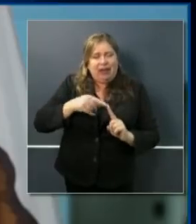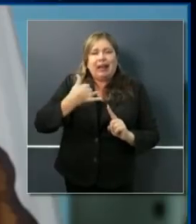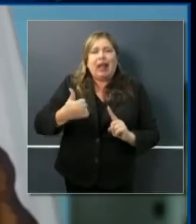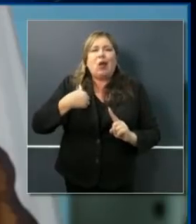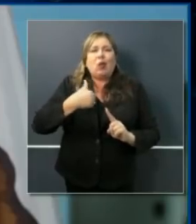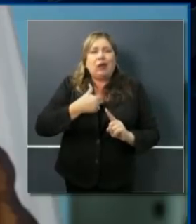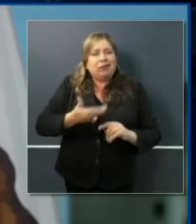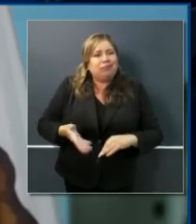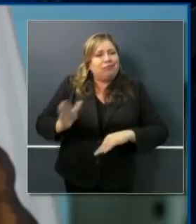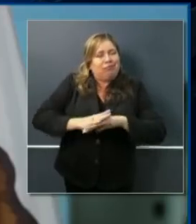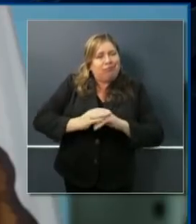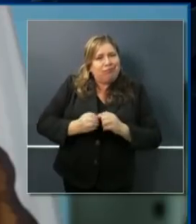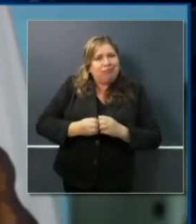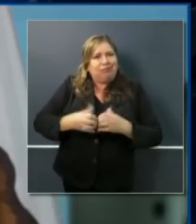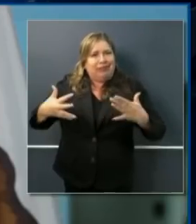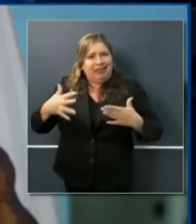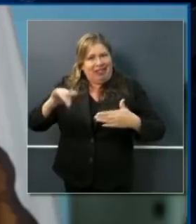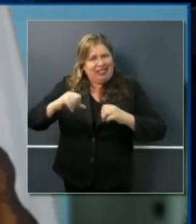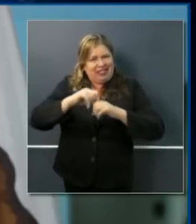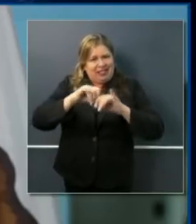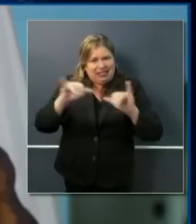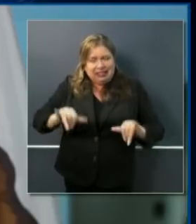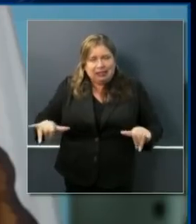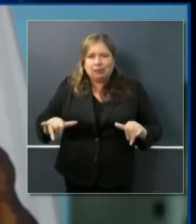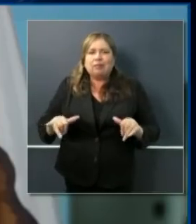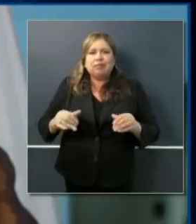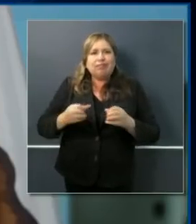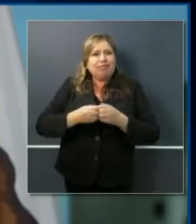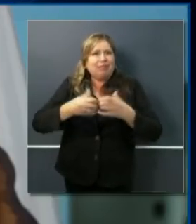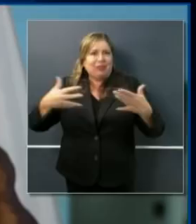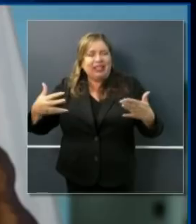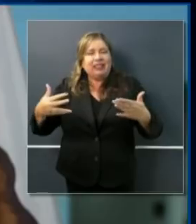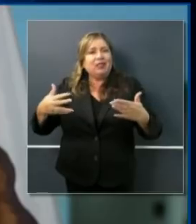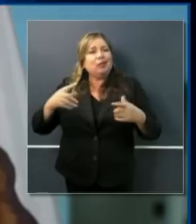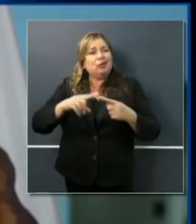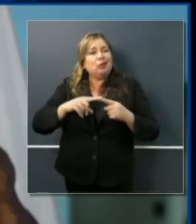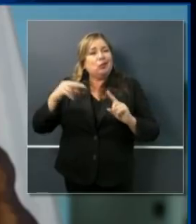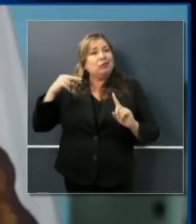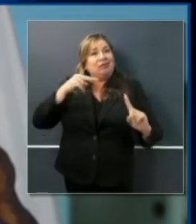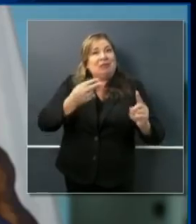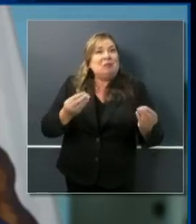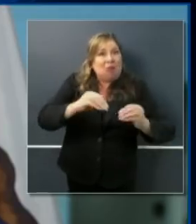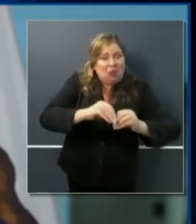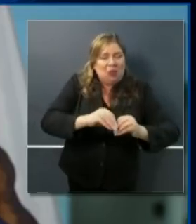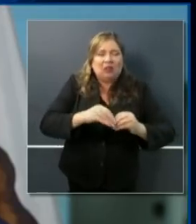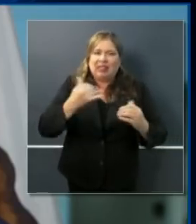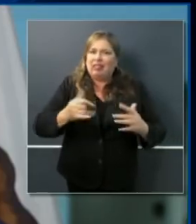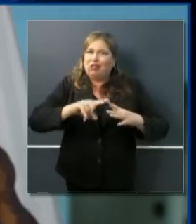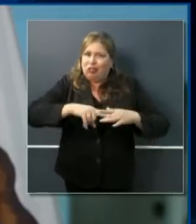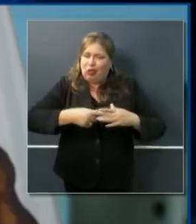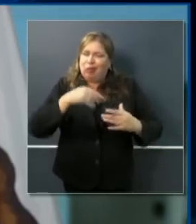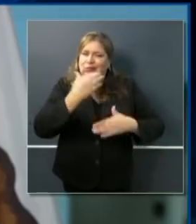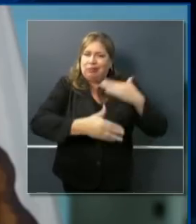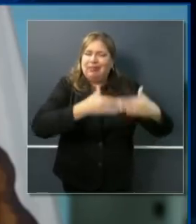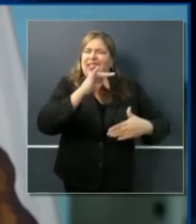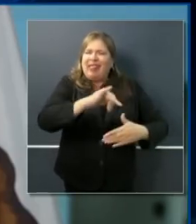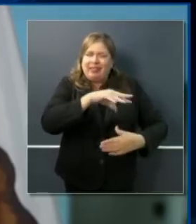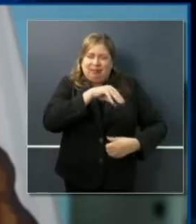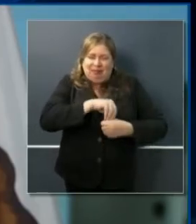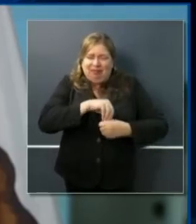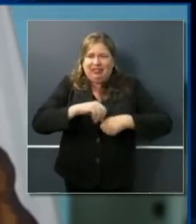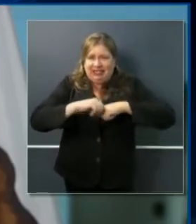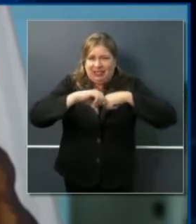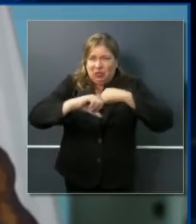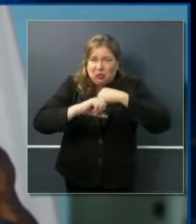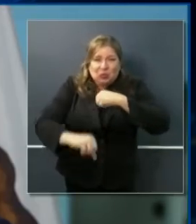in order to be reopened. It starts with the ability to monitor, to contact, trace, and to isolate those who have coronavirus and